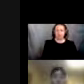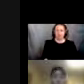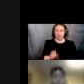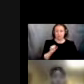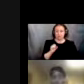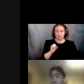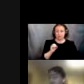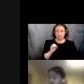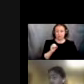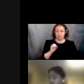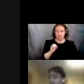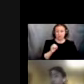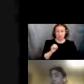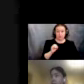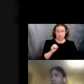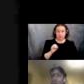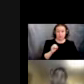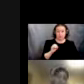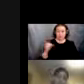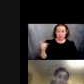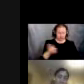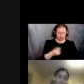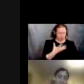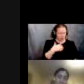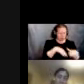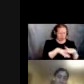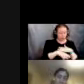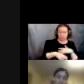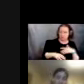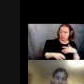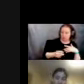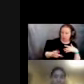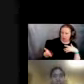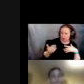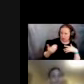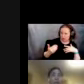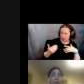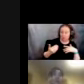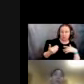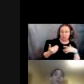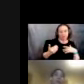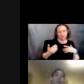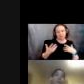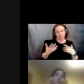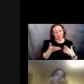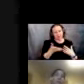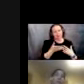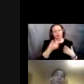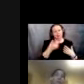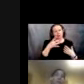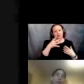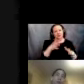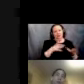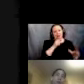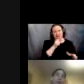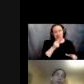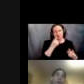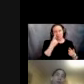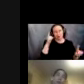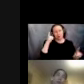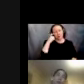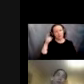they let him in, and he was there for a while. Unfortunately, his plan didn't quite work out because he was born